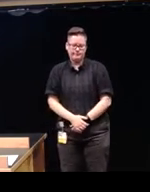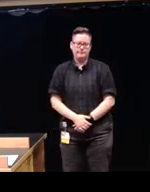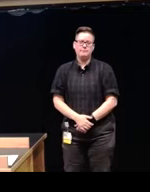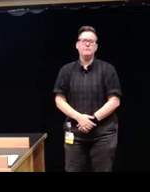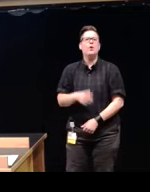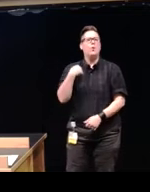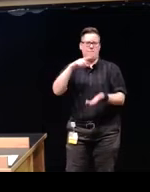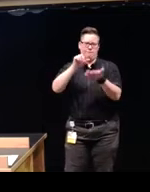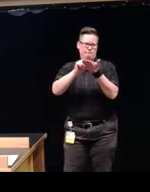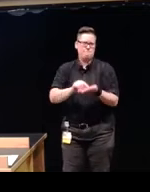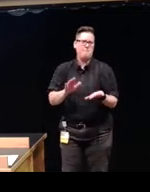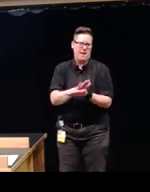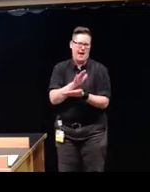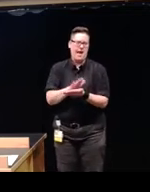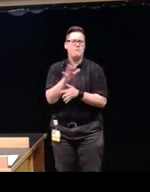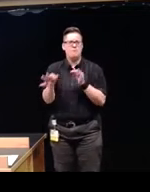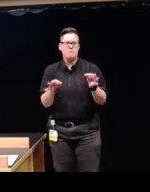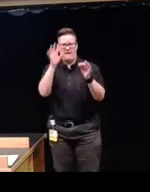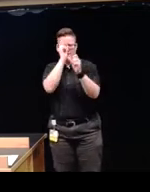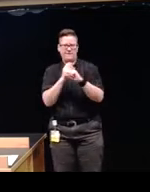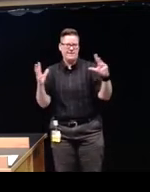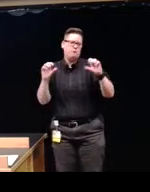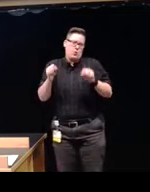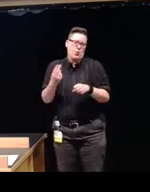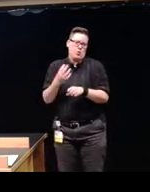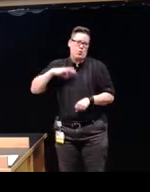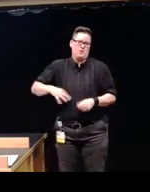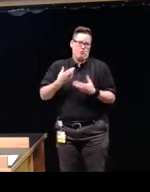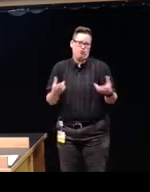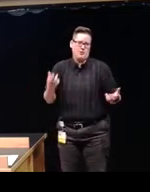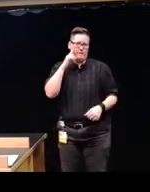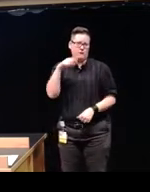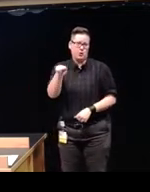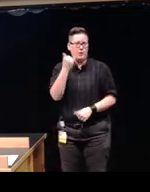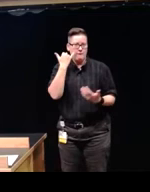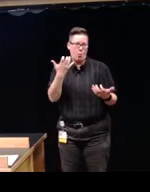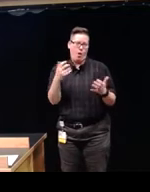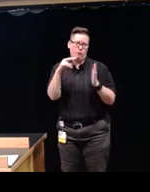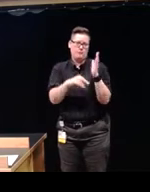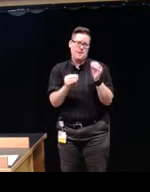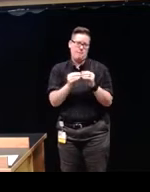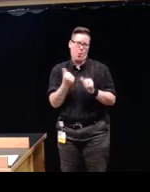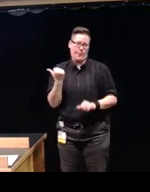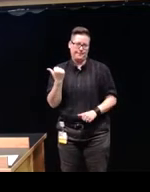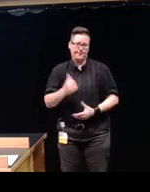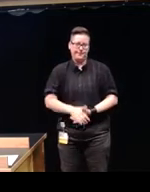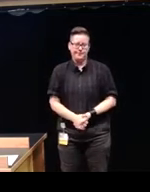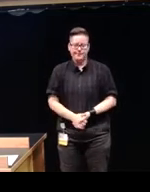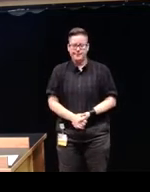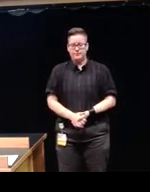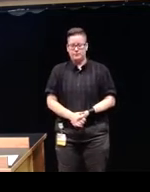these papers that can be useful resources for you all if you'd like an additional set of resources.